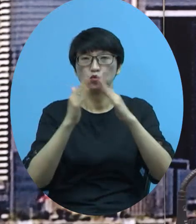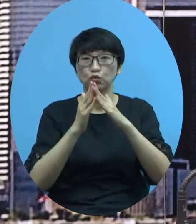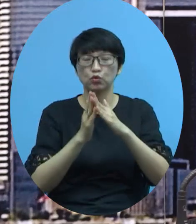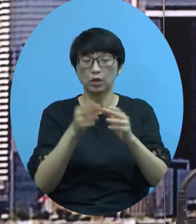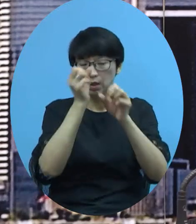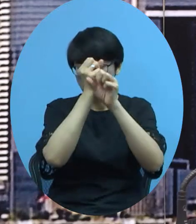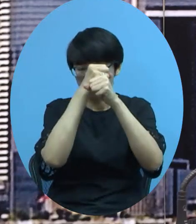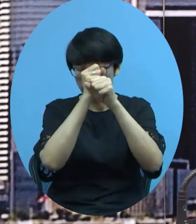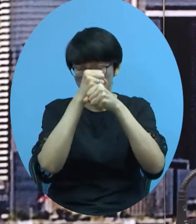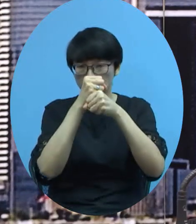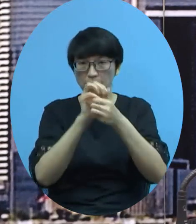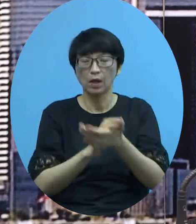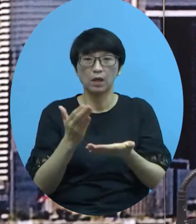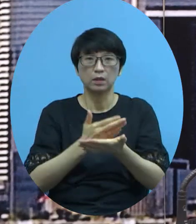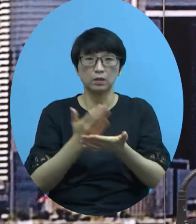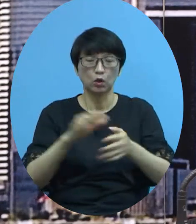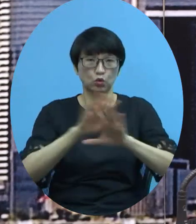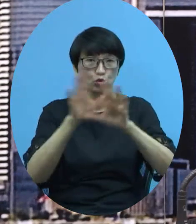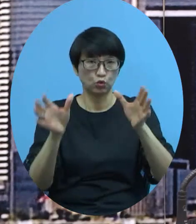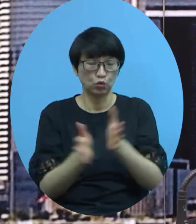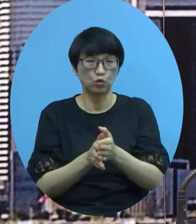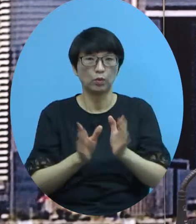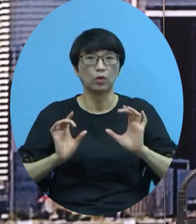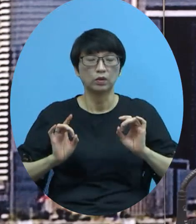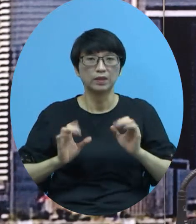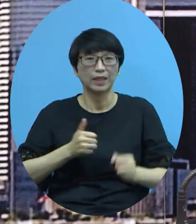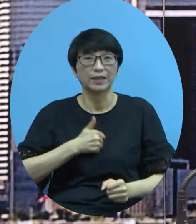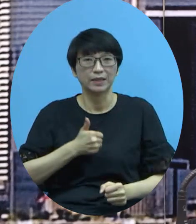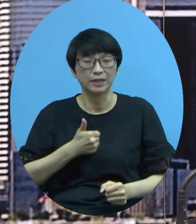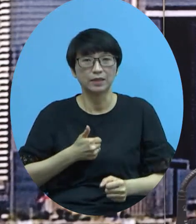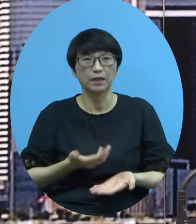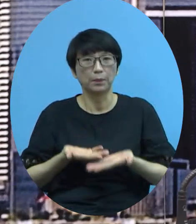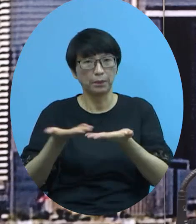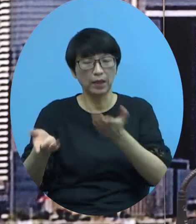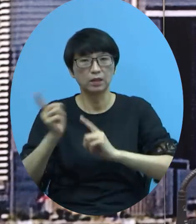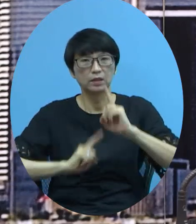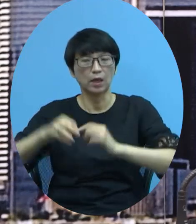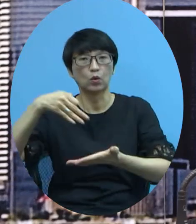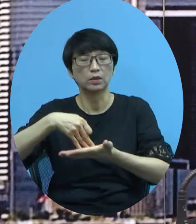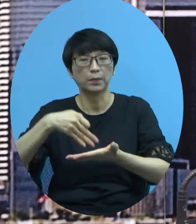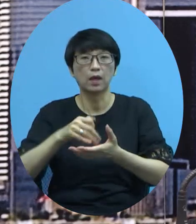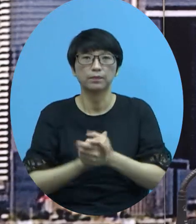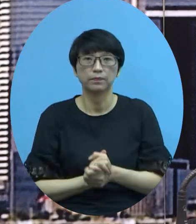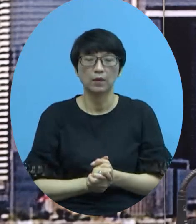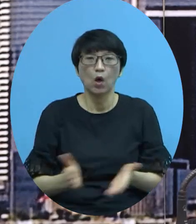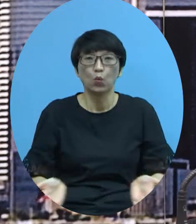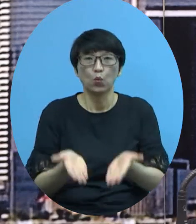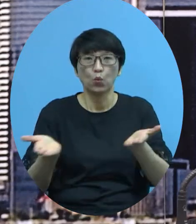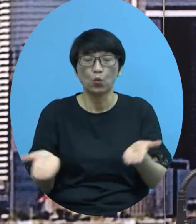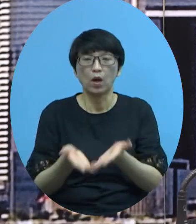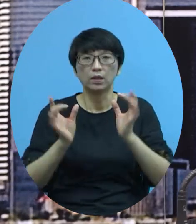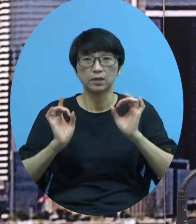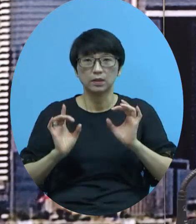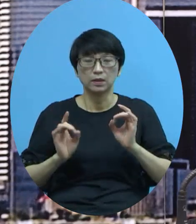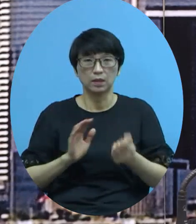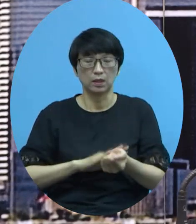we do very much hope that and encourage the more private doctors to offer